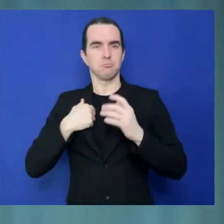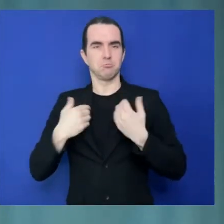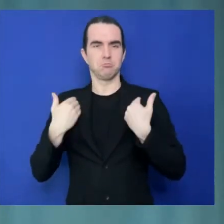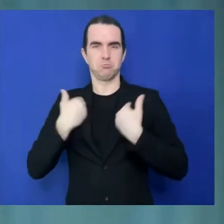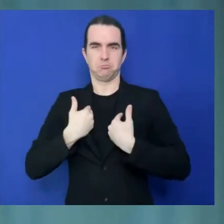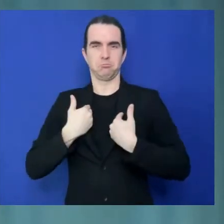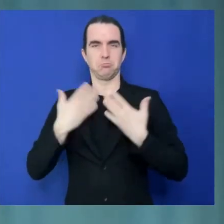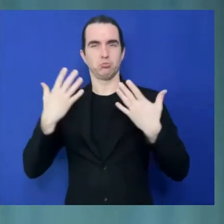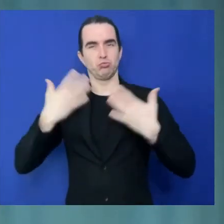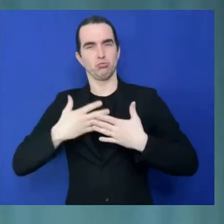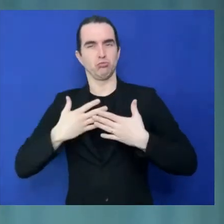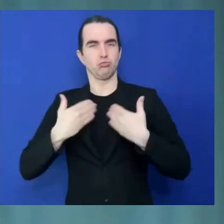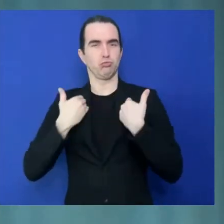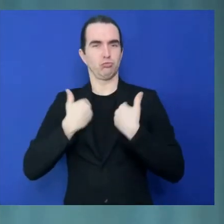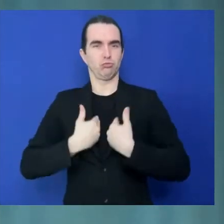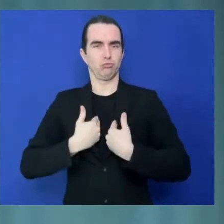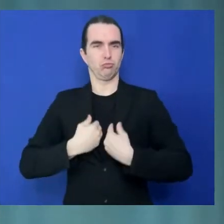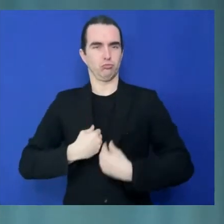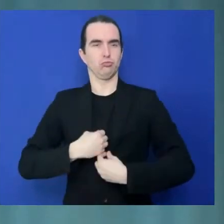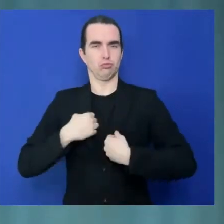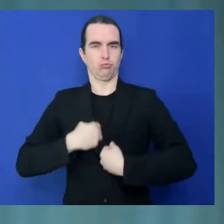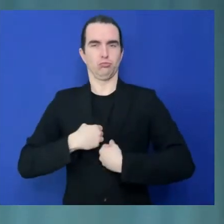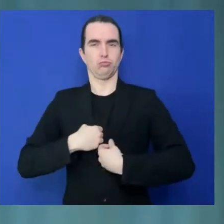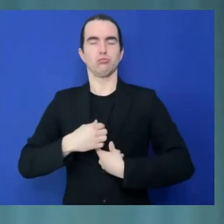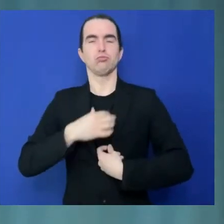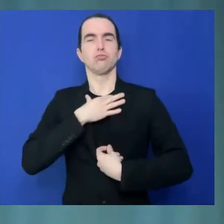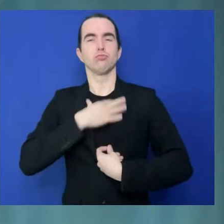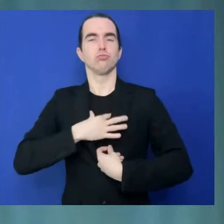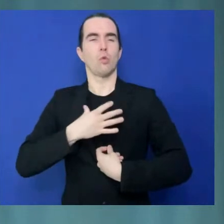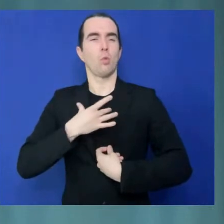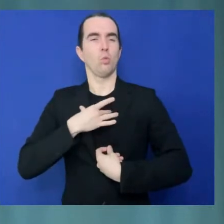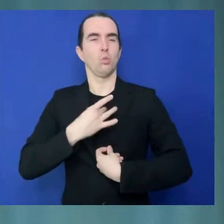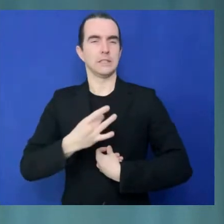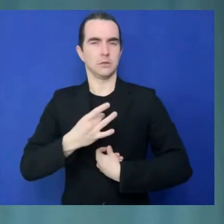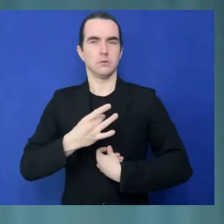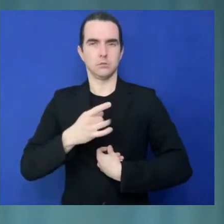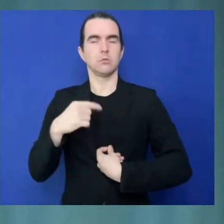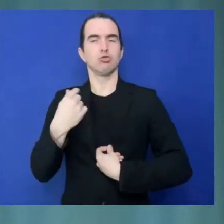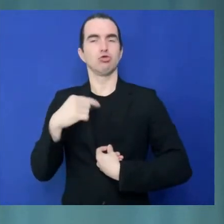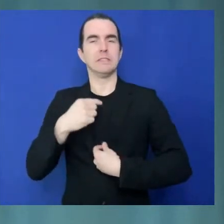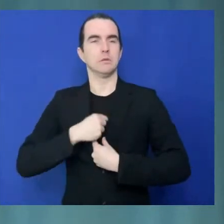welcomed our delegates here in the UN back in